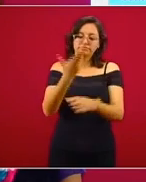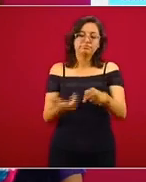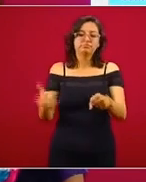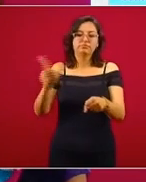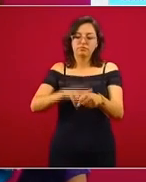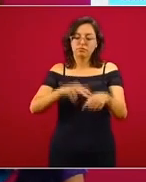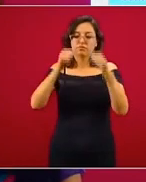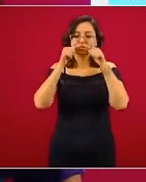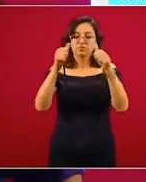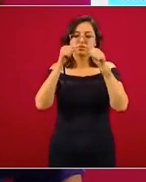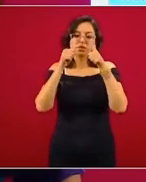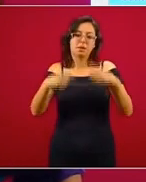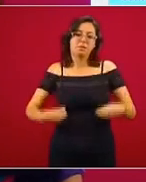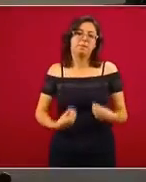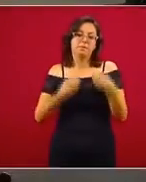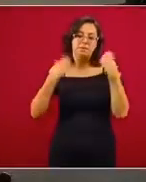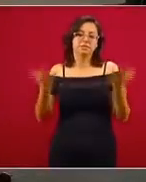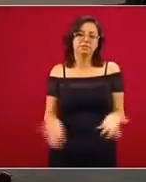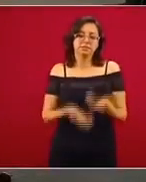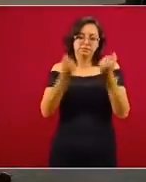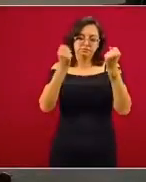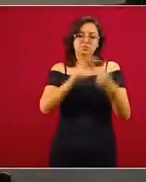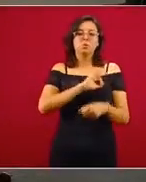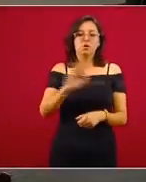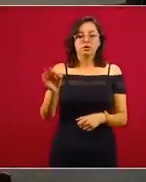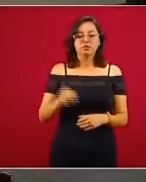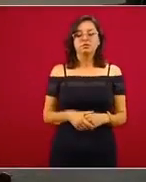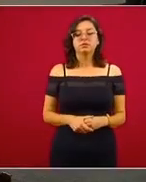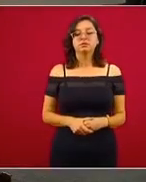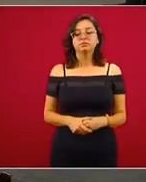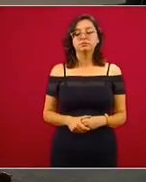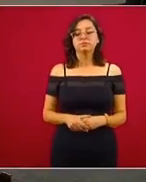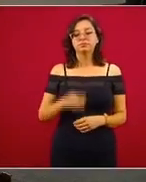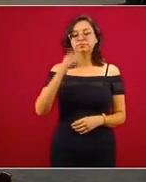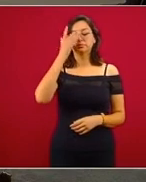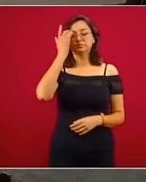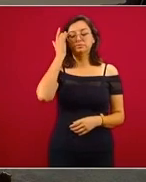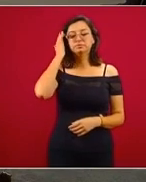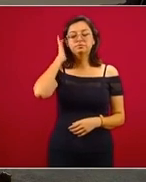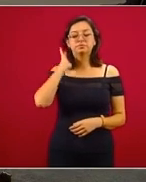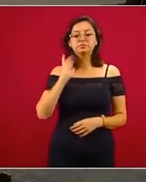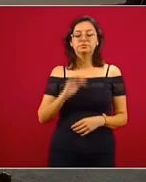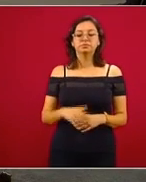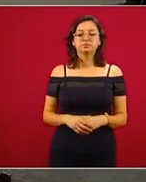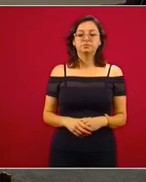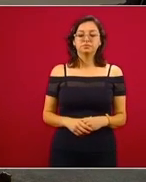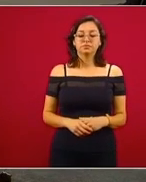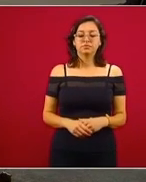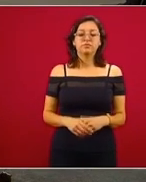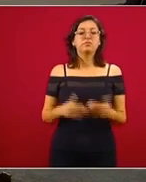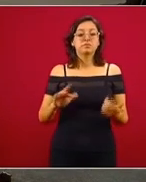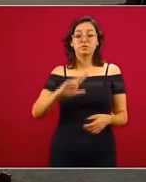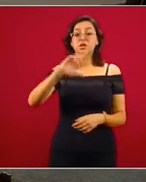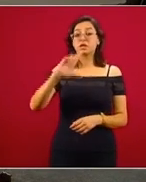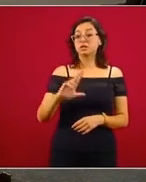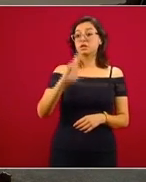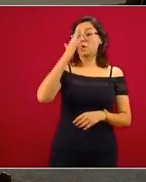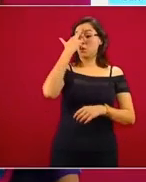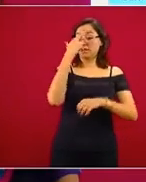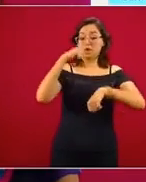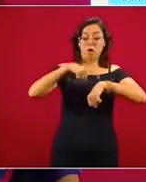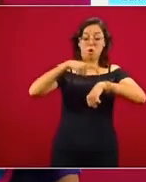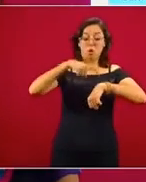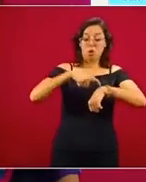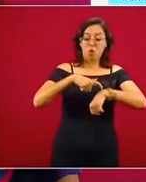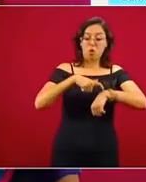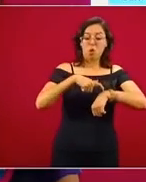have a good system of keeping track of this information, and to the degree that we are able to provide beds for everyone